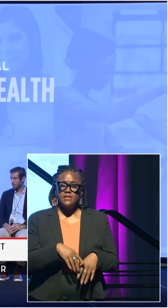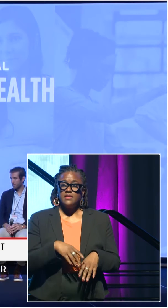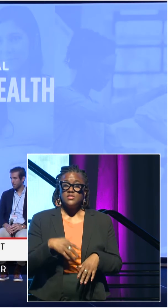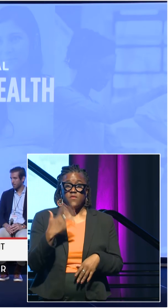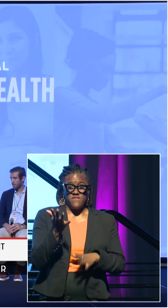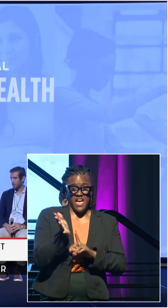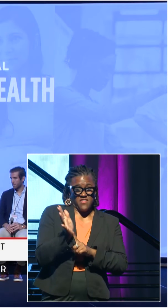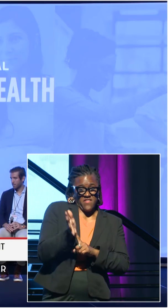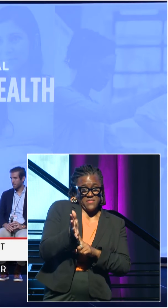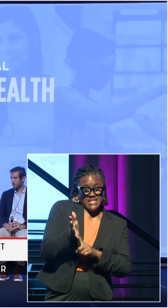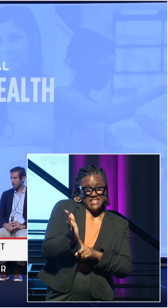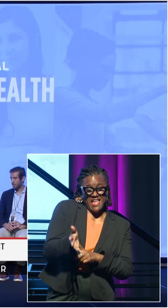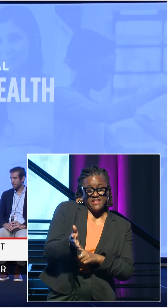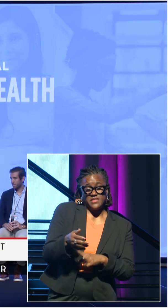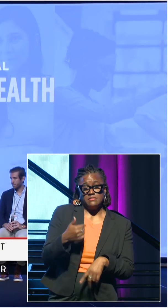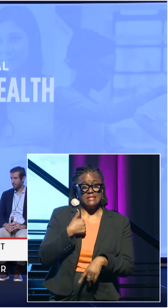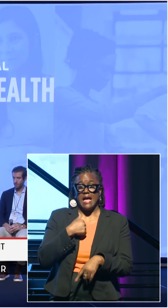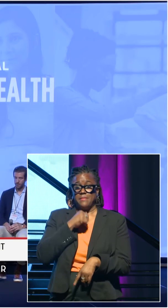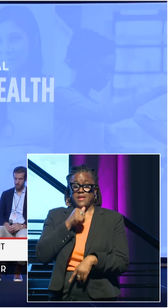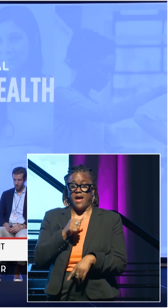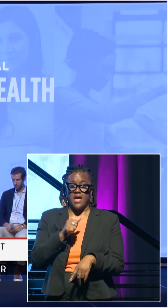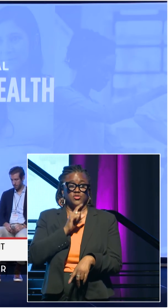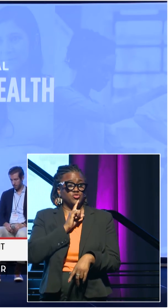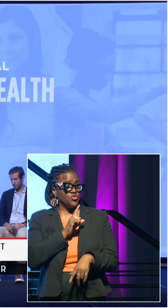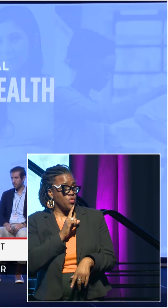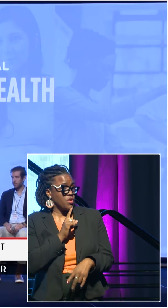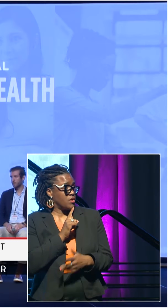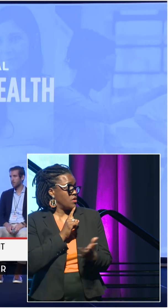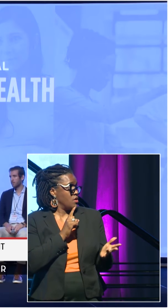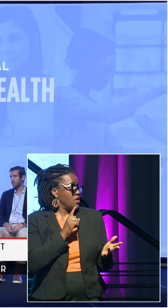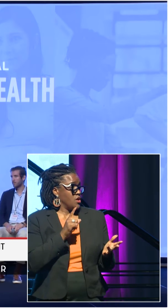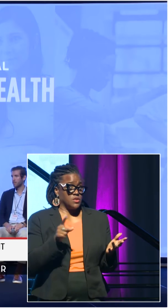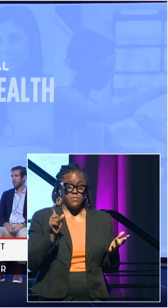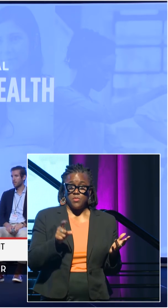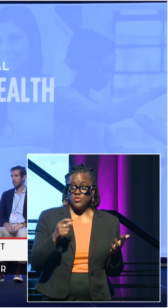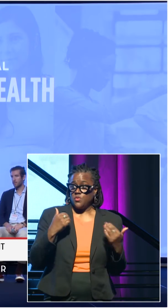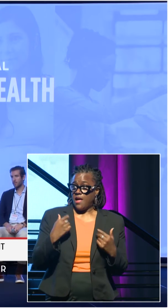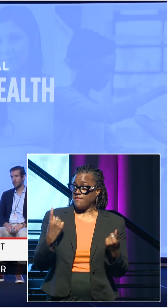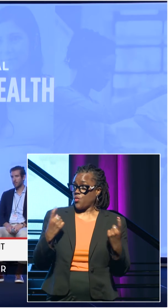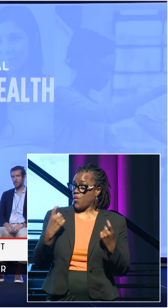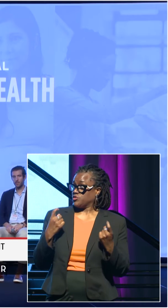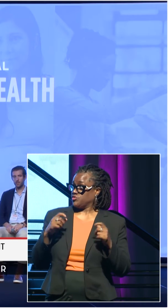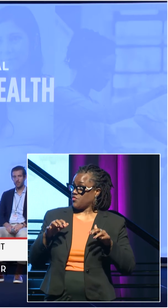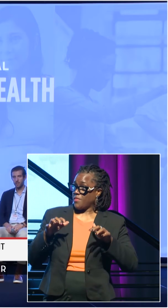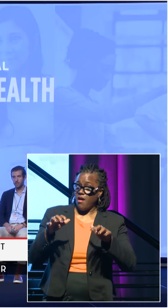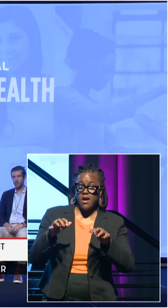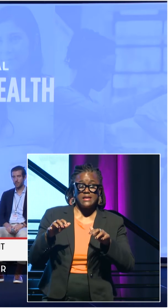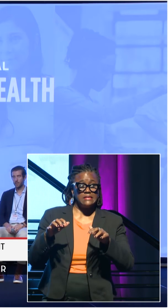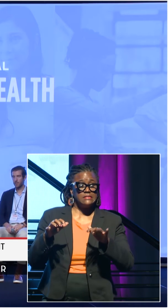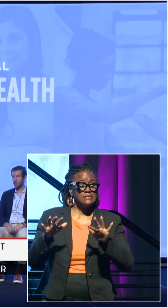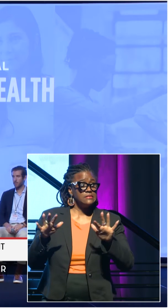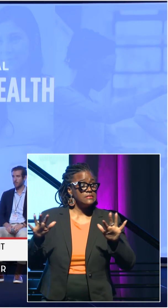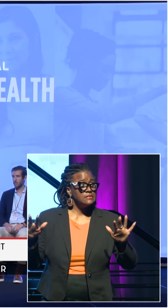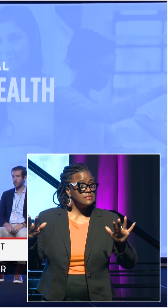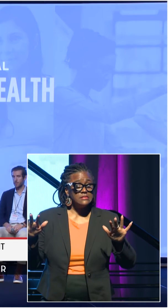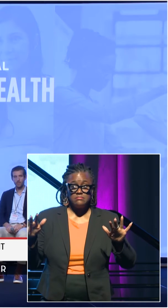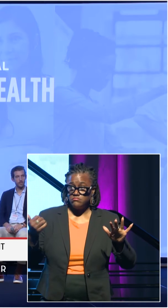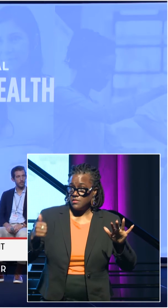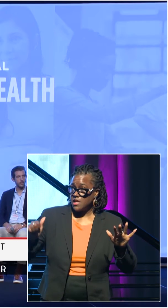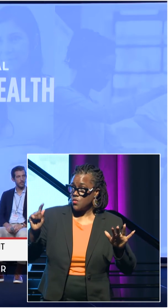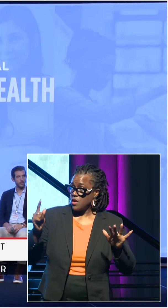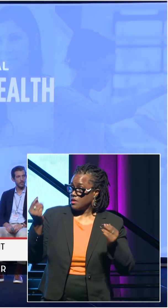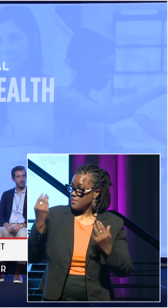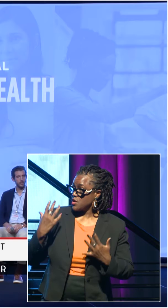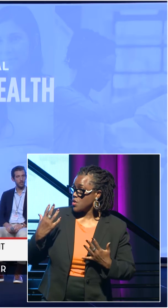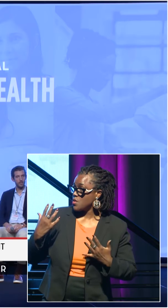5 minutes left. I am not certain whether or not we're supposed to take questions from the audience. Can